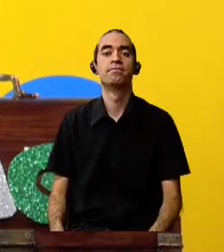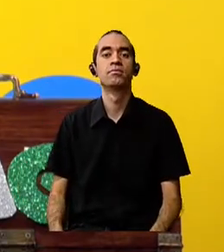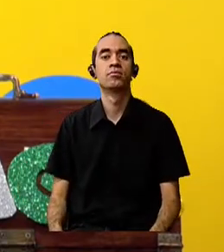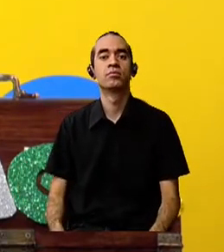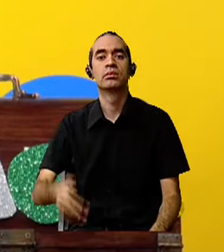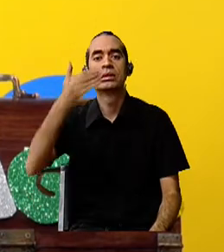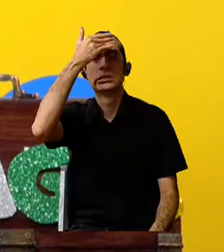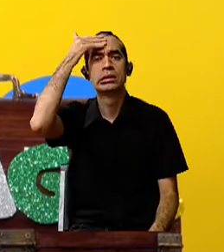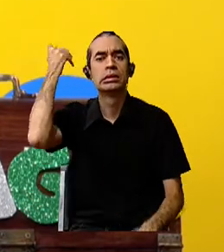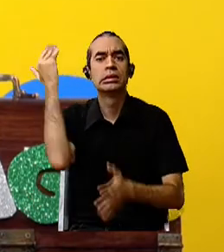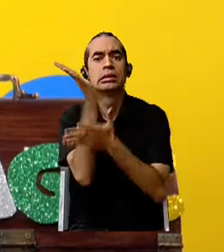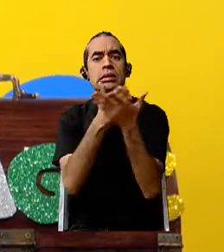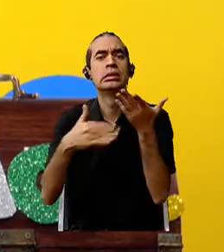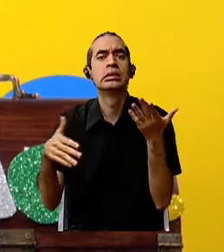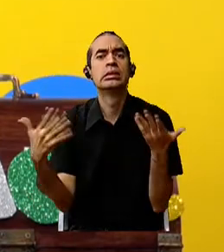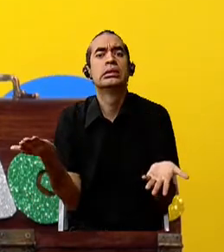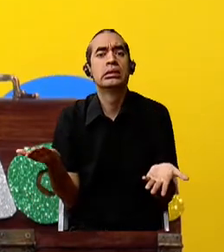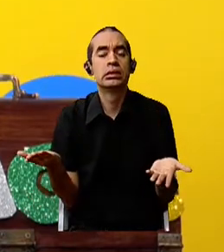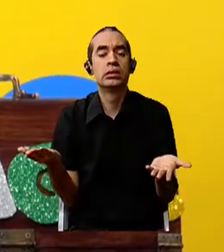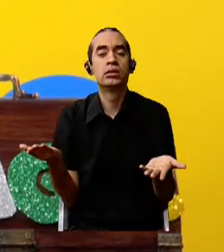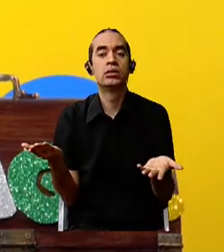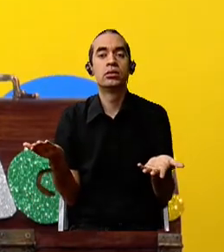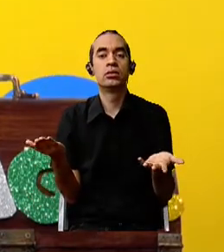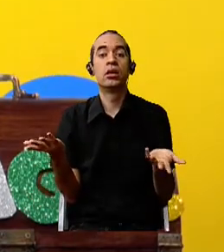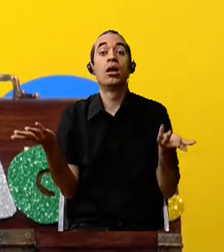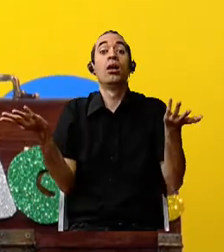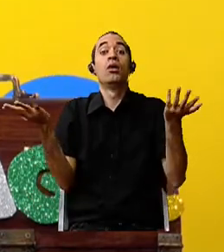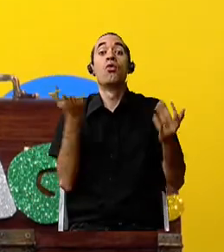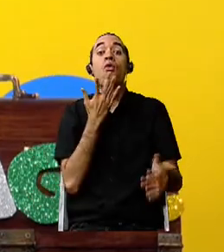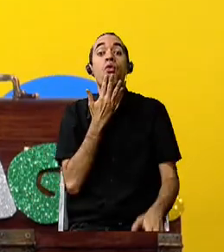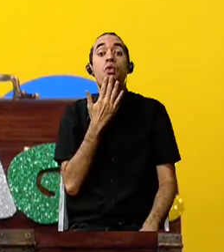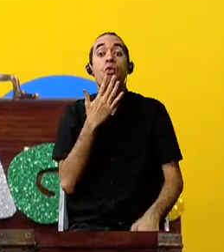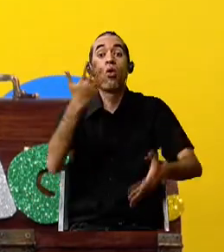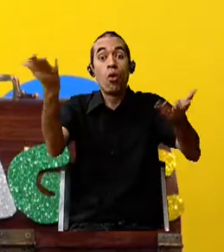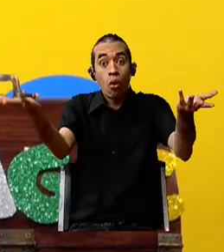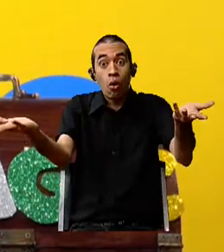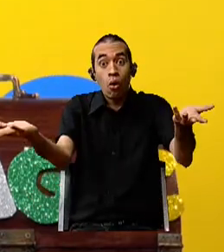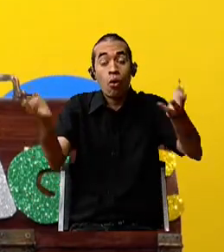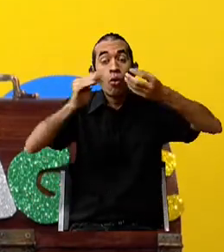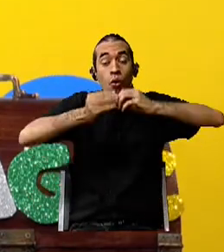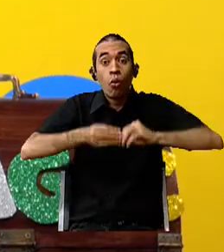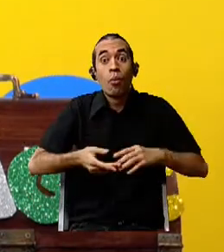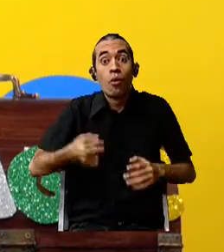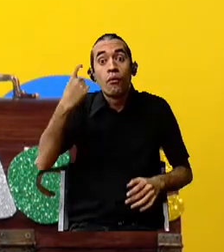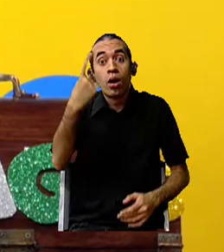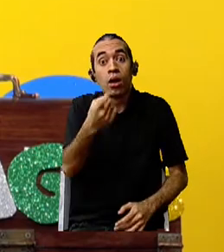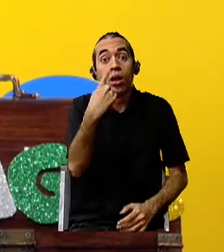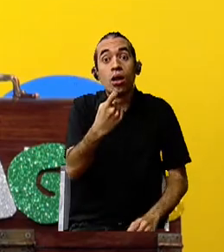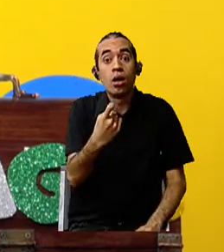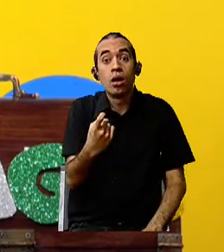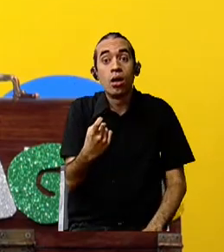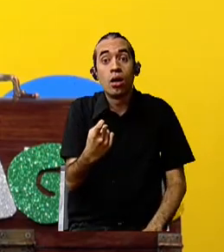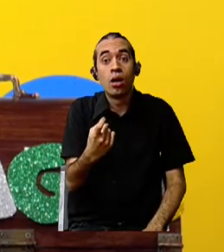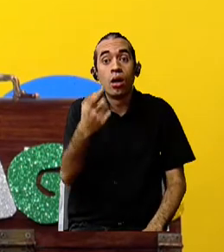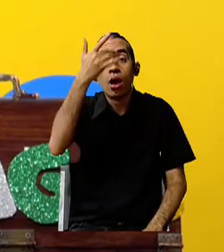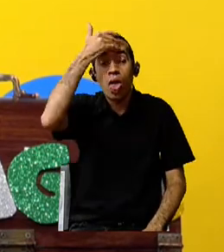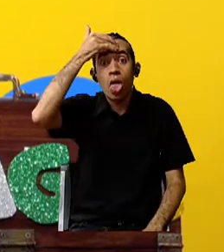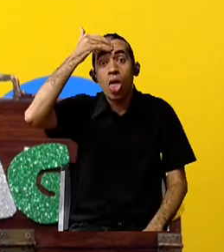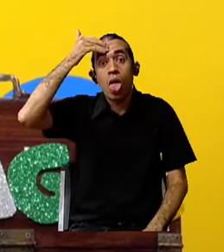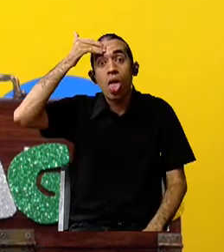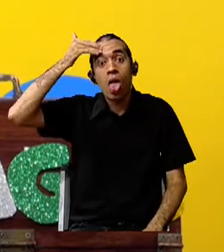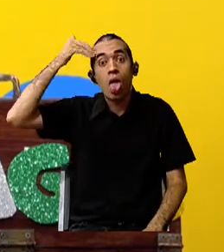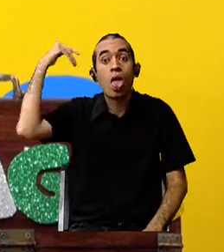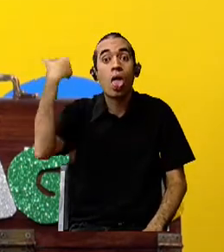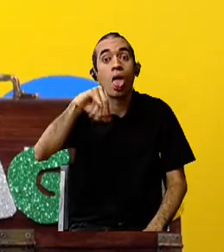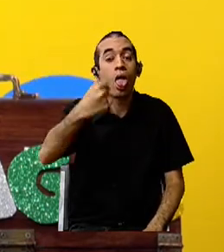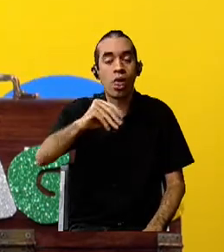forgot something. We didn't review the colors and the numbers. We forgot about